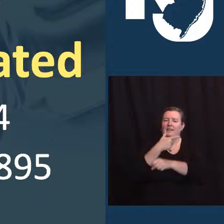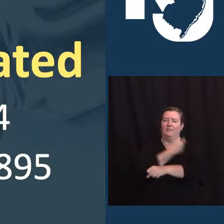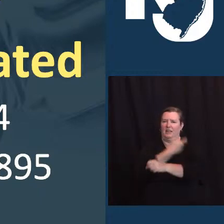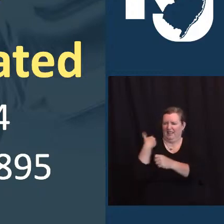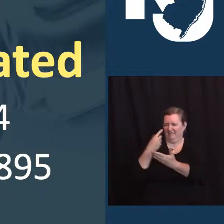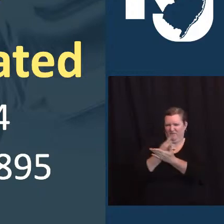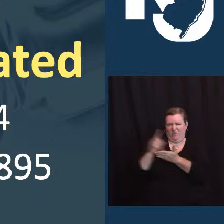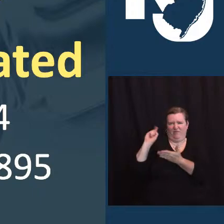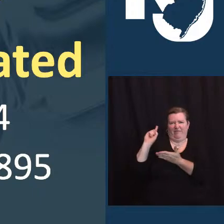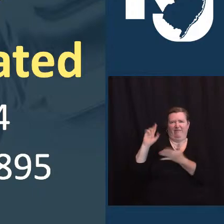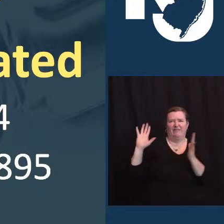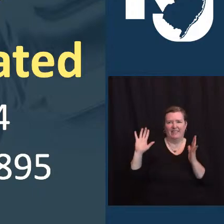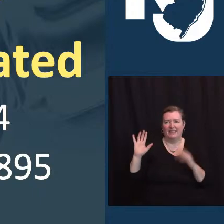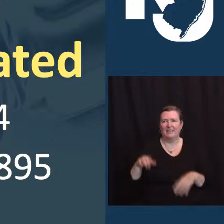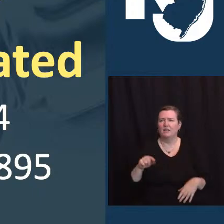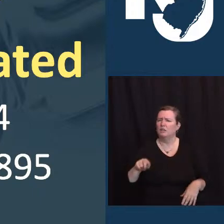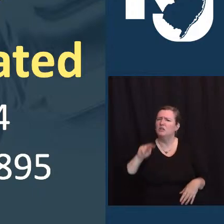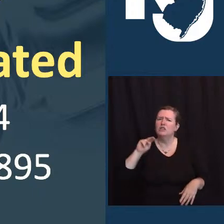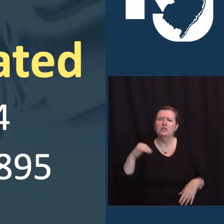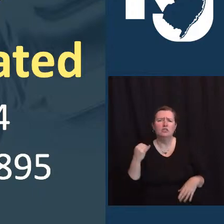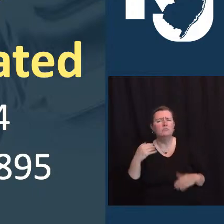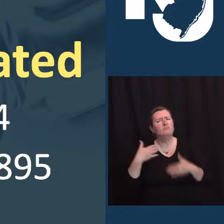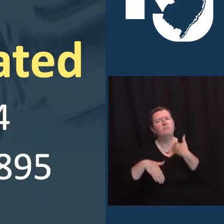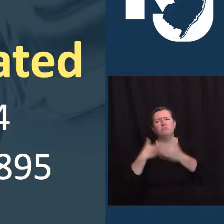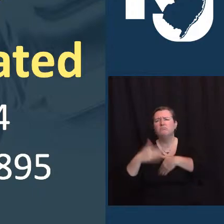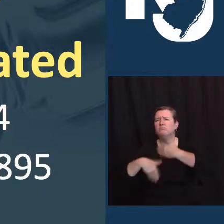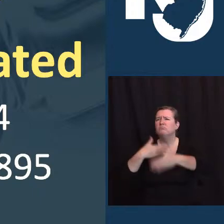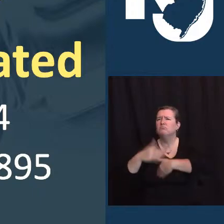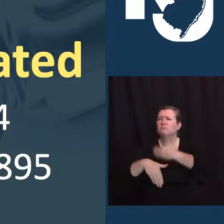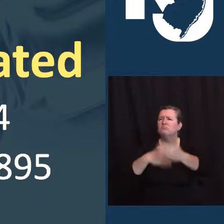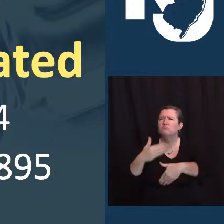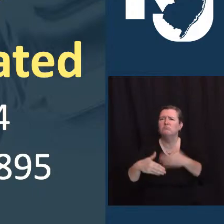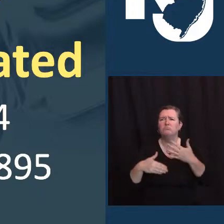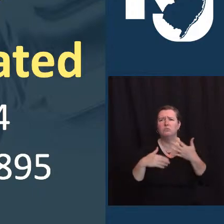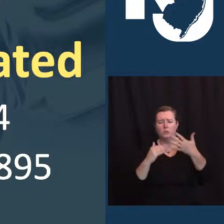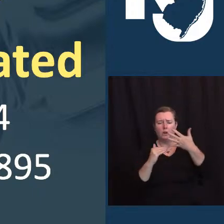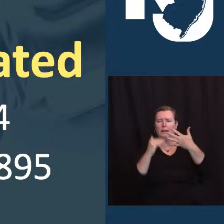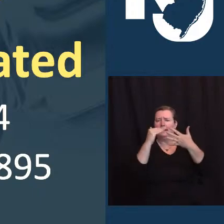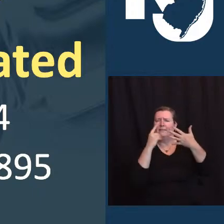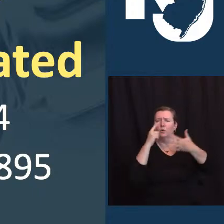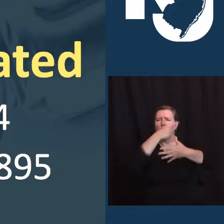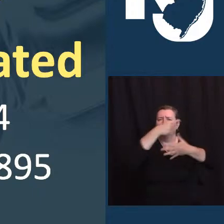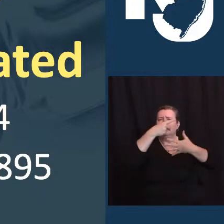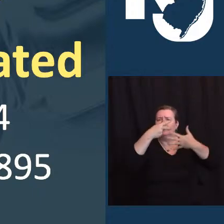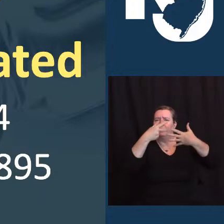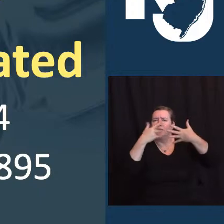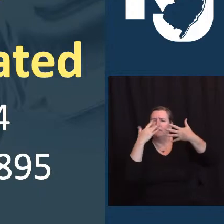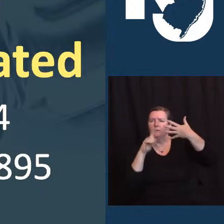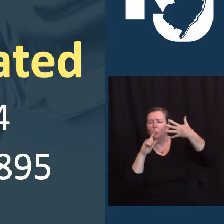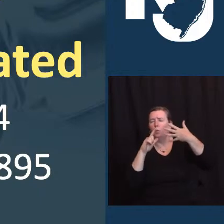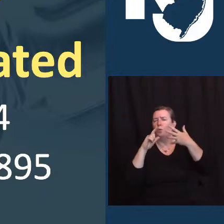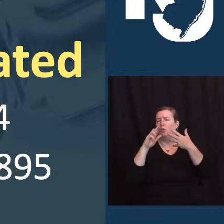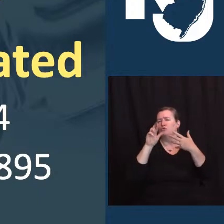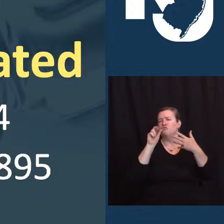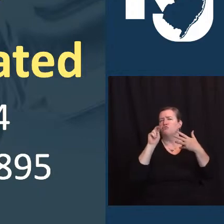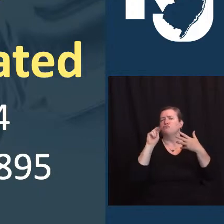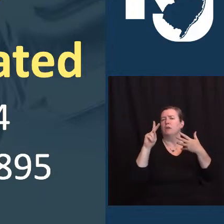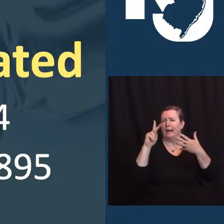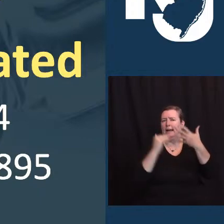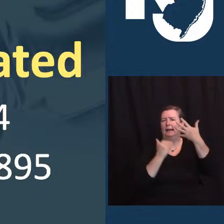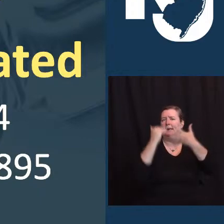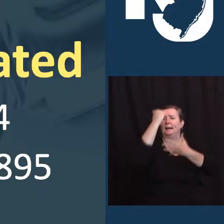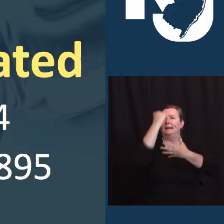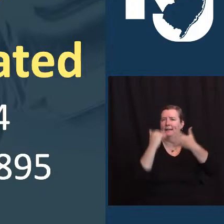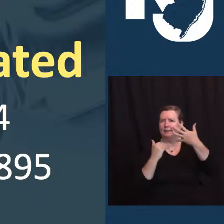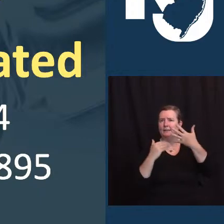we continue to be, as a state, in the top handful of states in the country, and that's something that we should all take great pride in, beginning